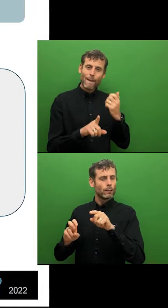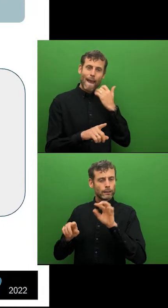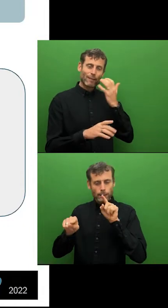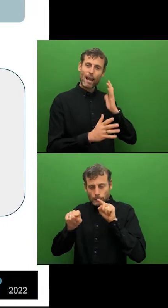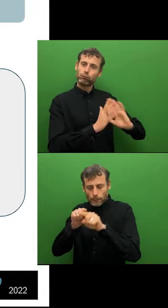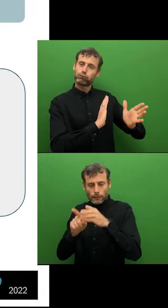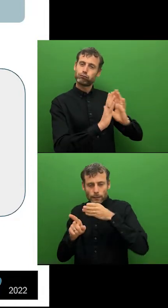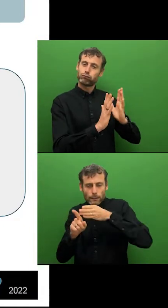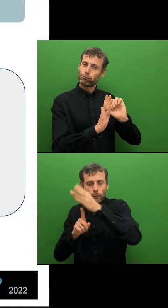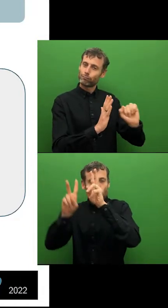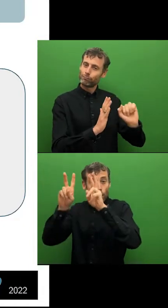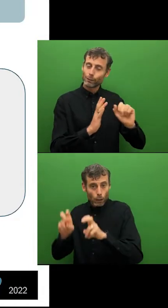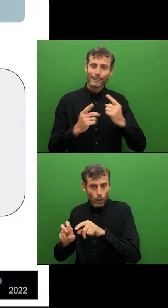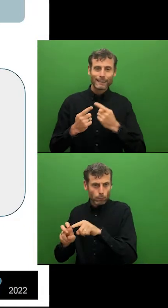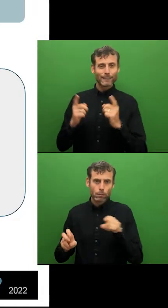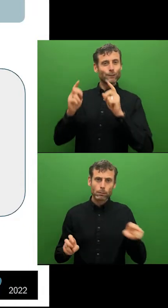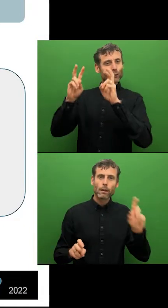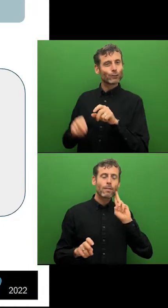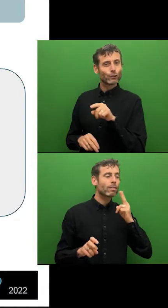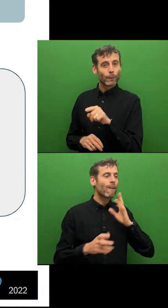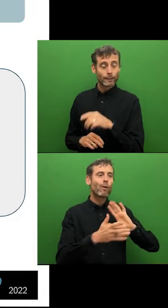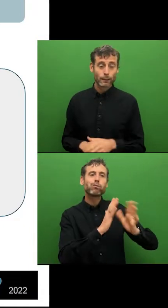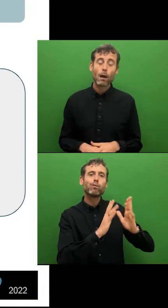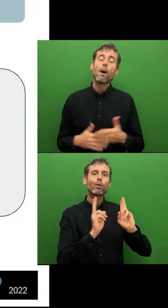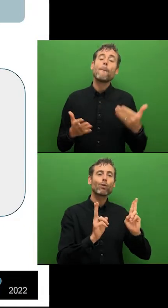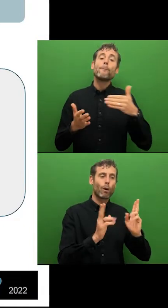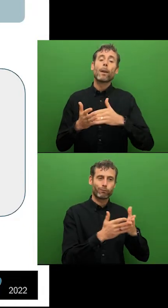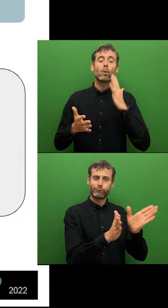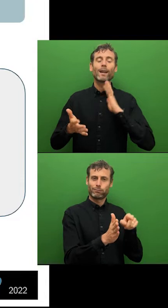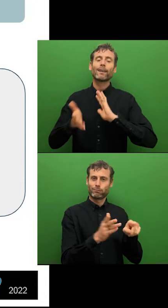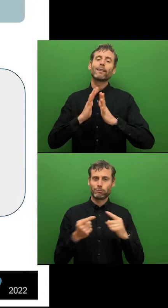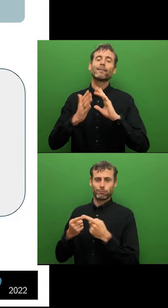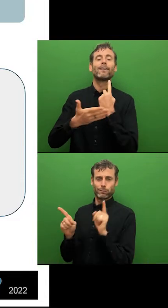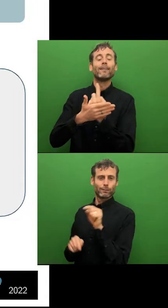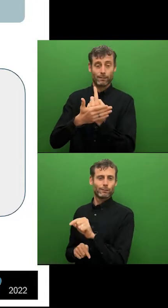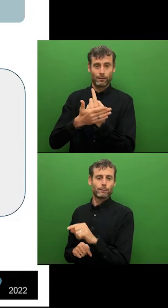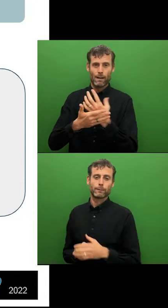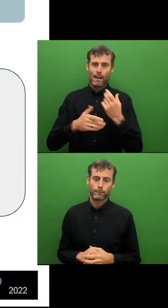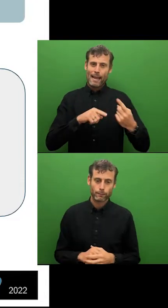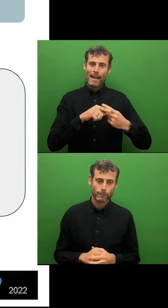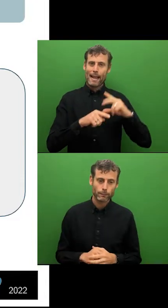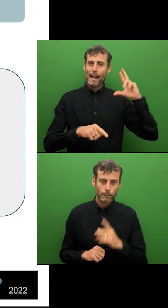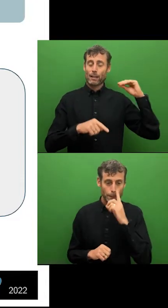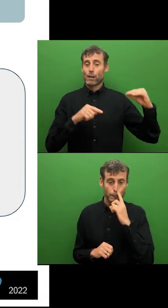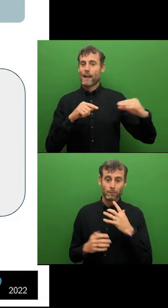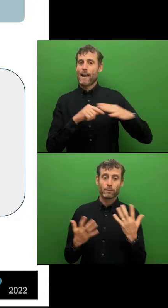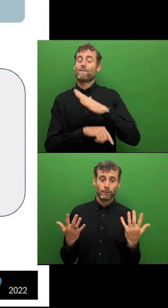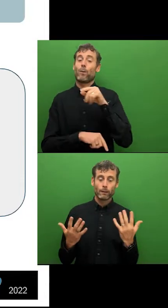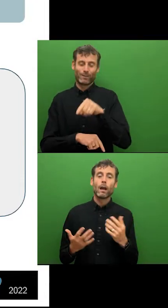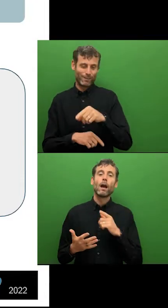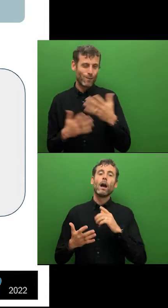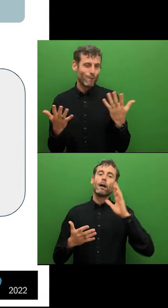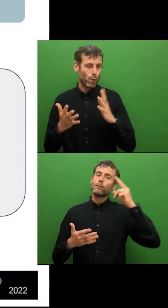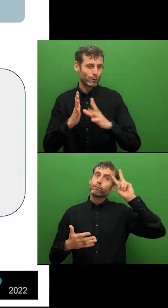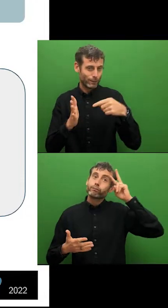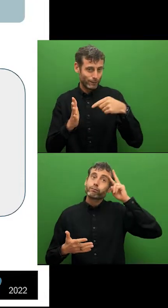life. There is also no doubt some source language interference when translating from written or spoken English to